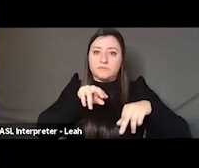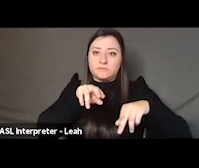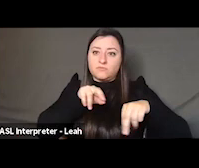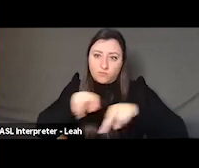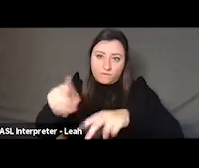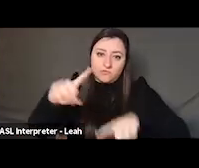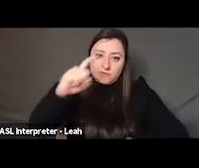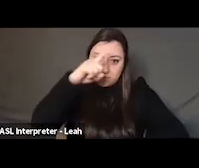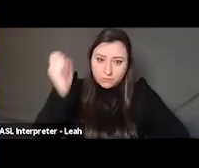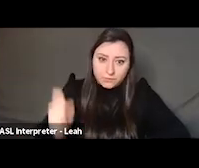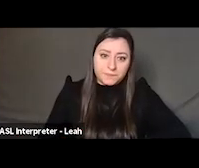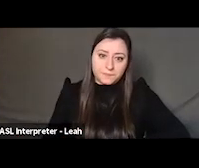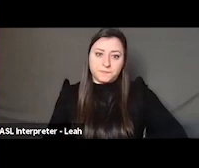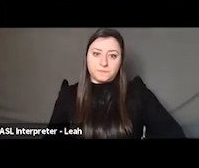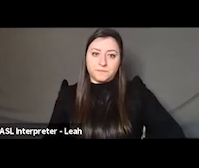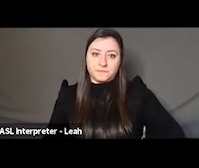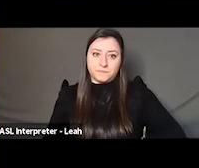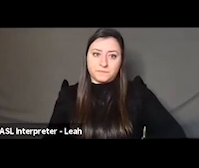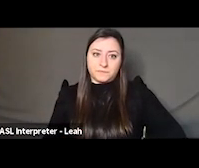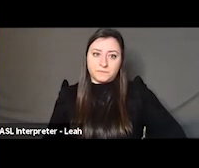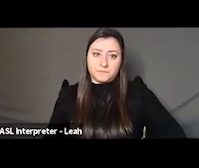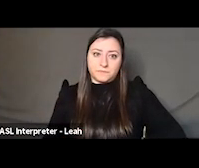So this is our site on the first day of planting.